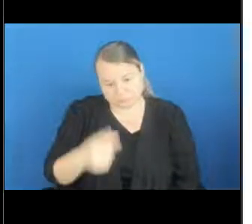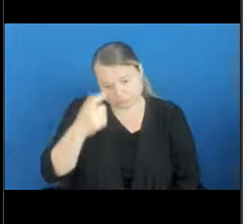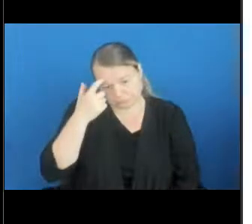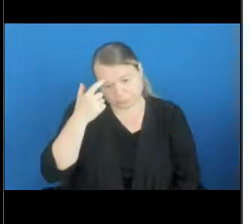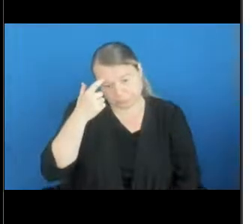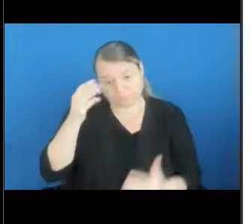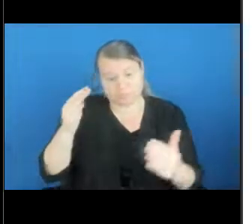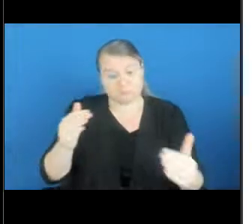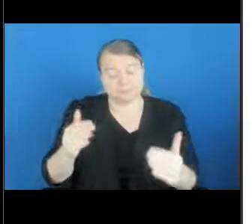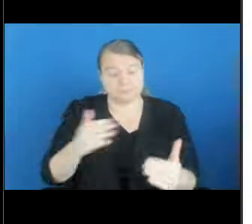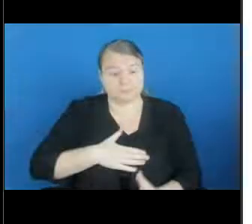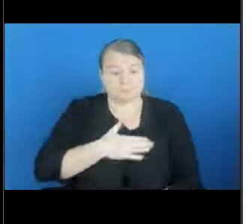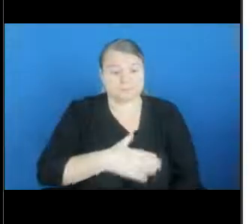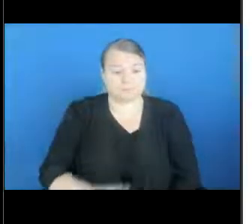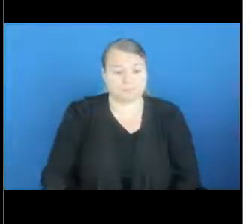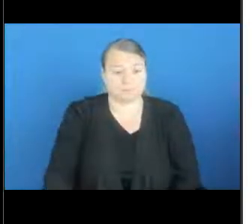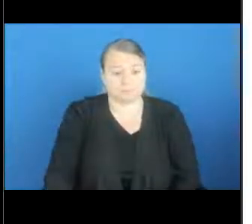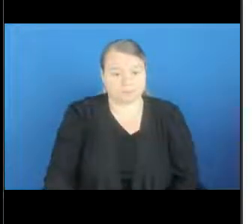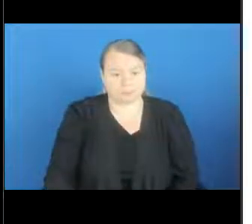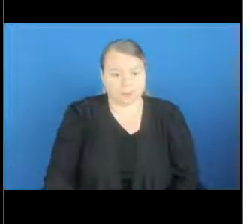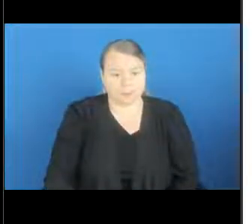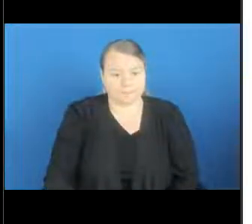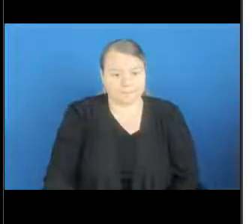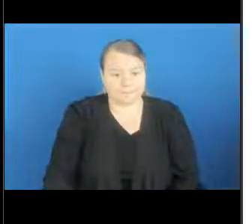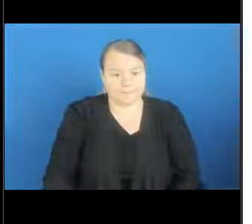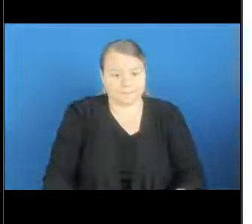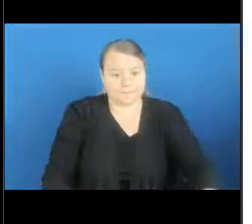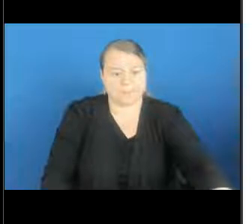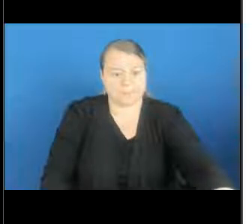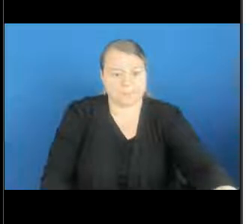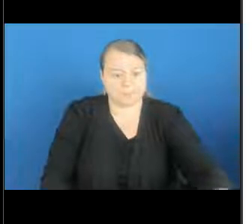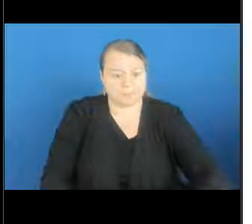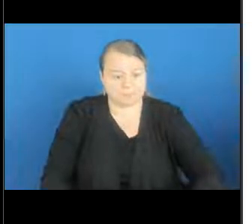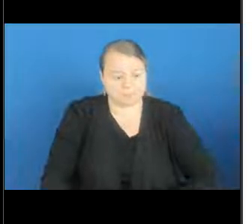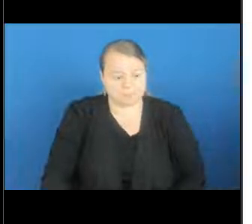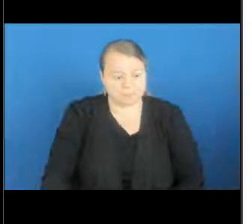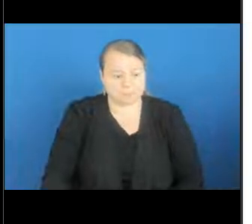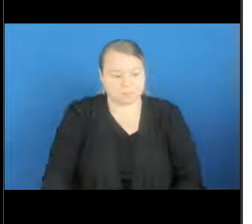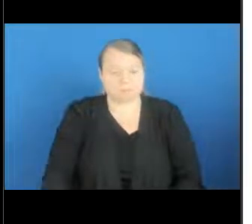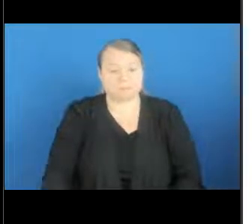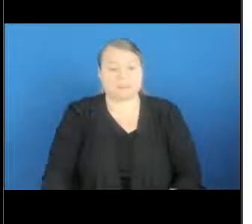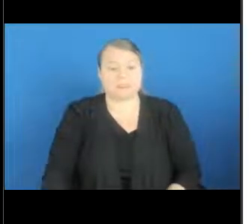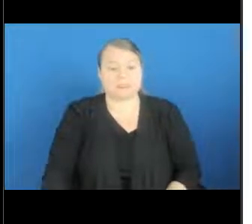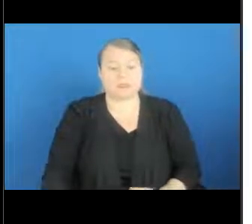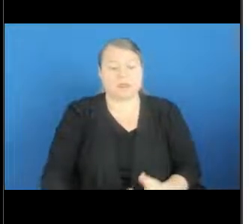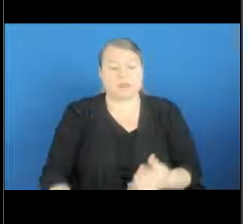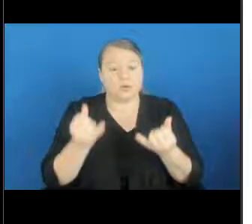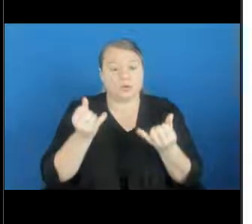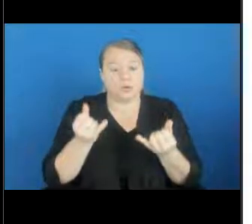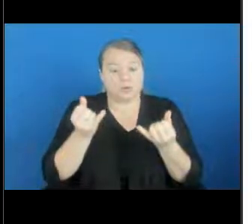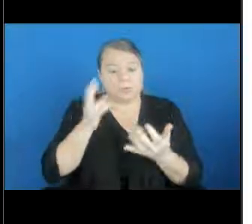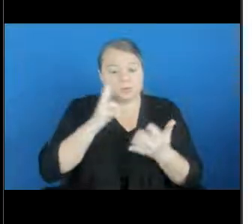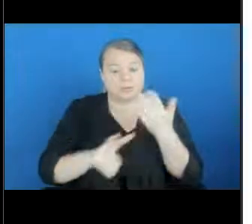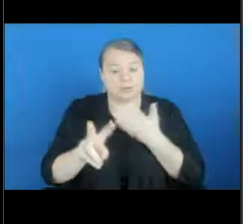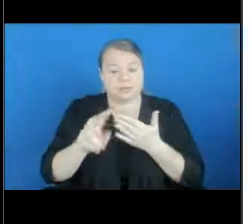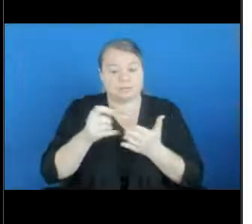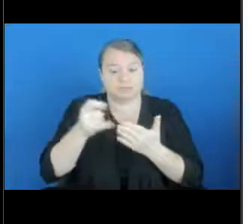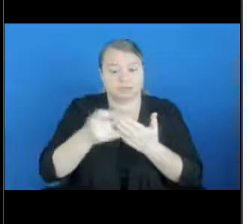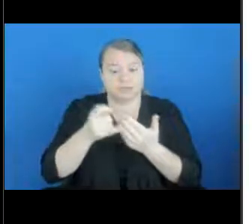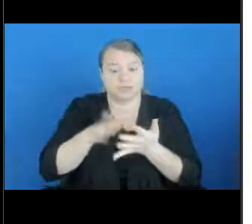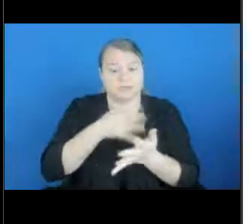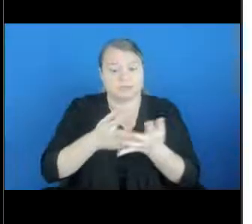Next slide, please. So this is the current project schedule. We